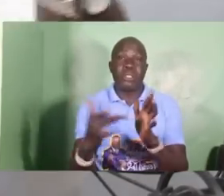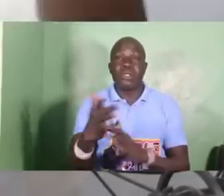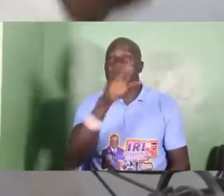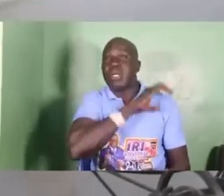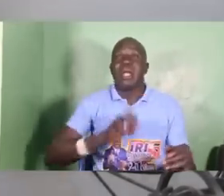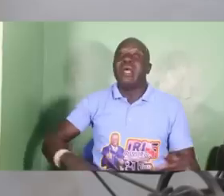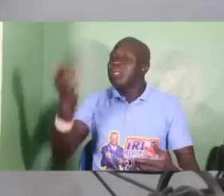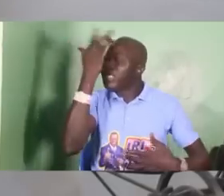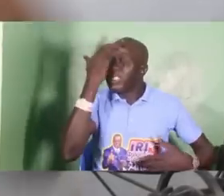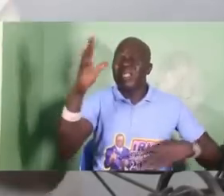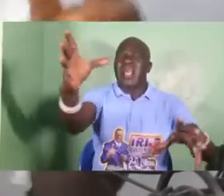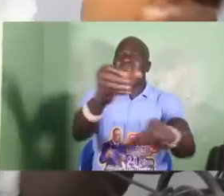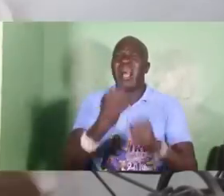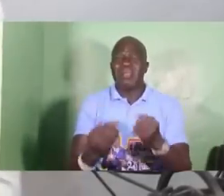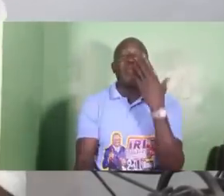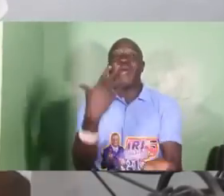of Jesus.